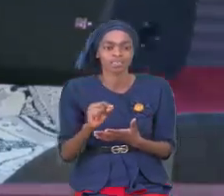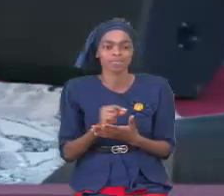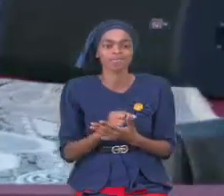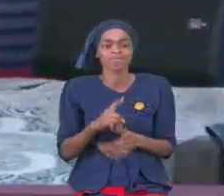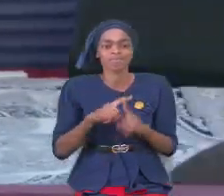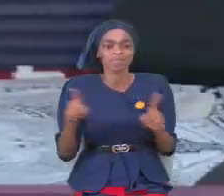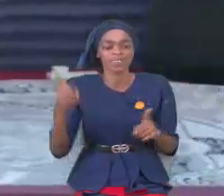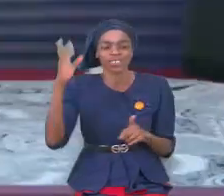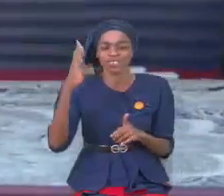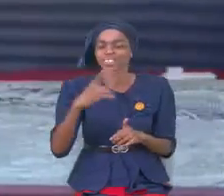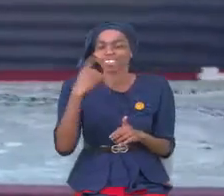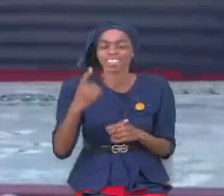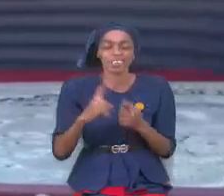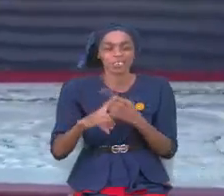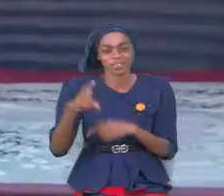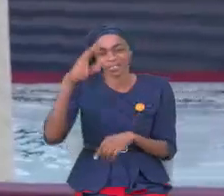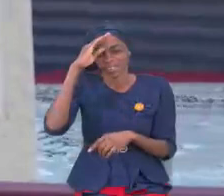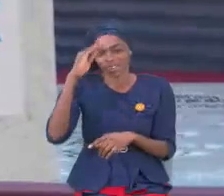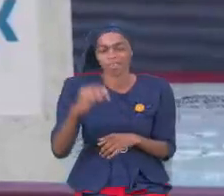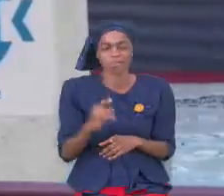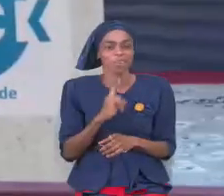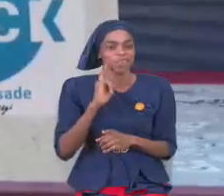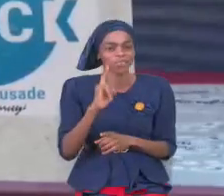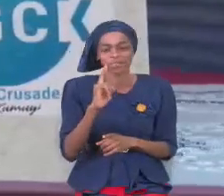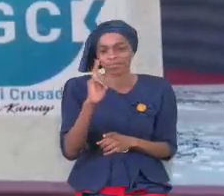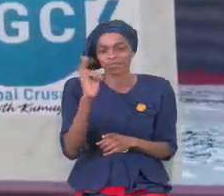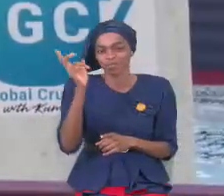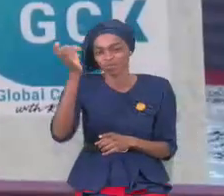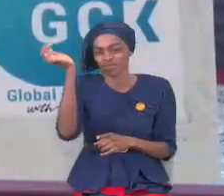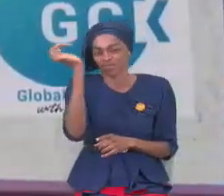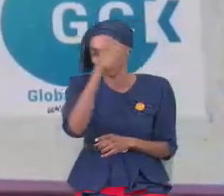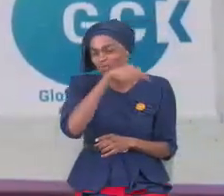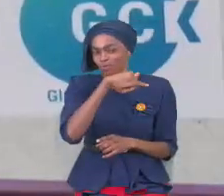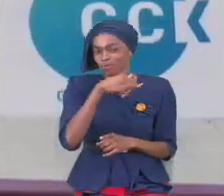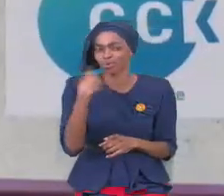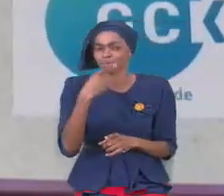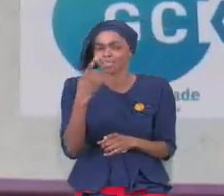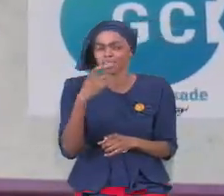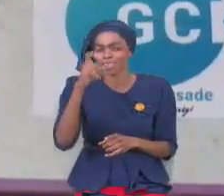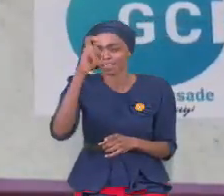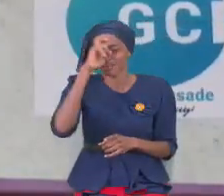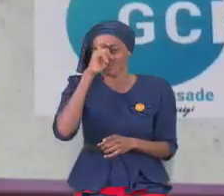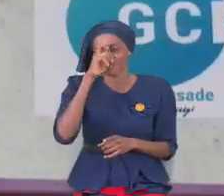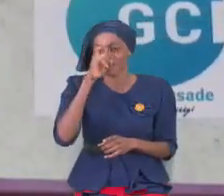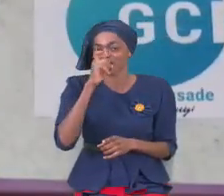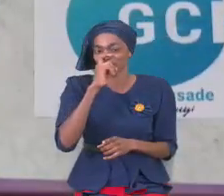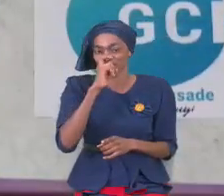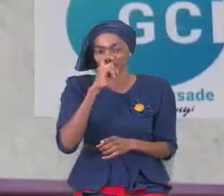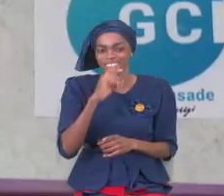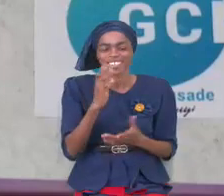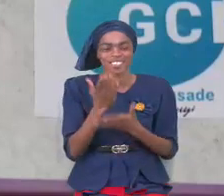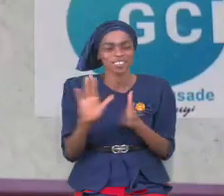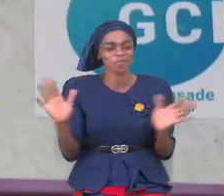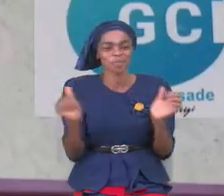Who is a fool? A senseless person is not sensible of the future. He's not